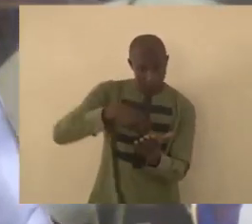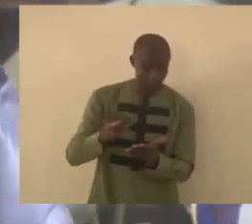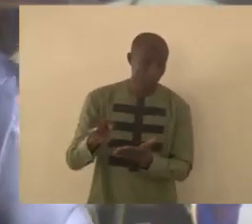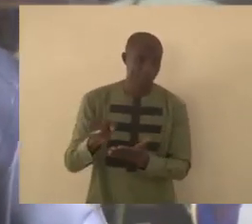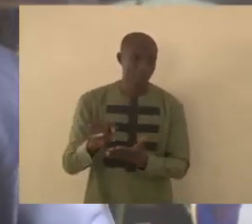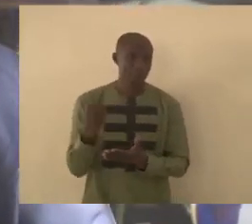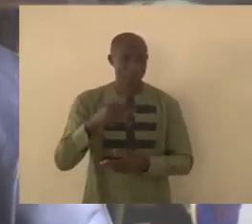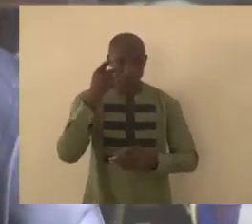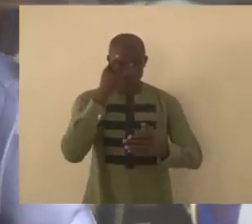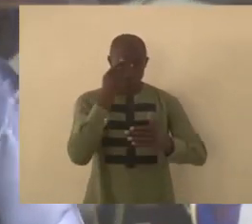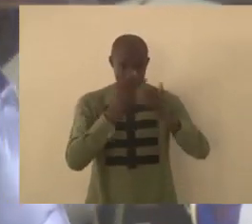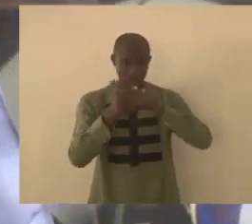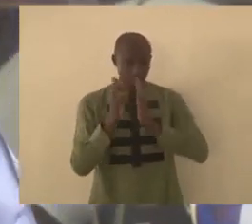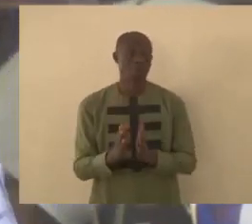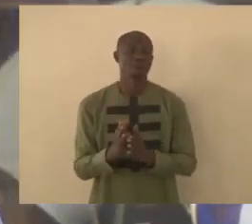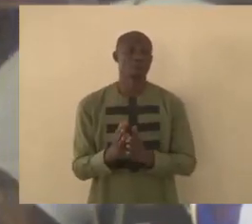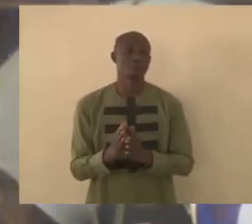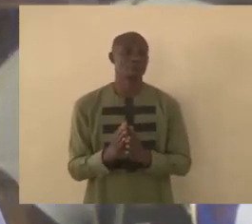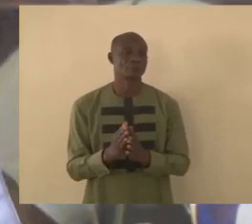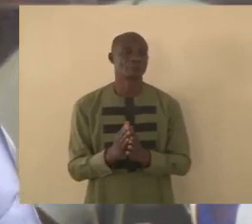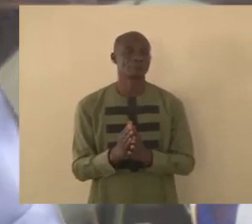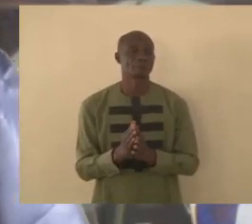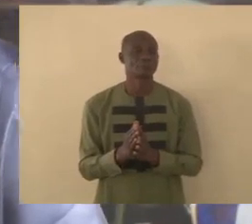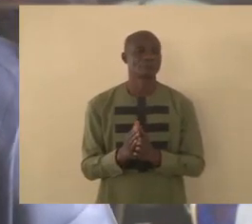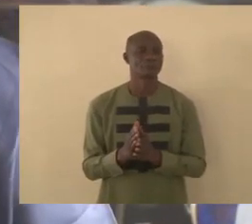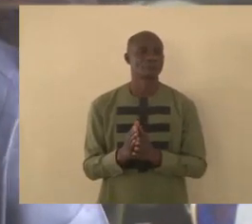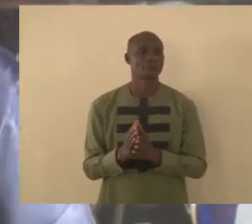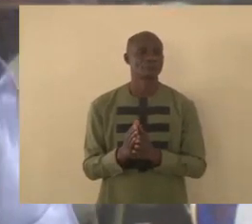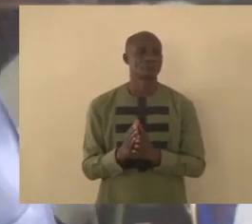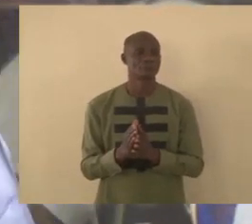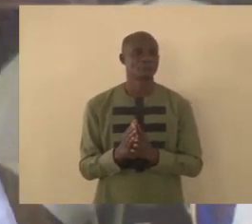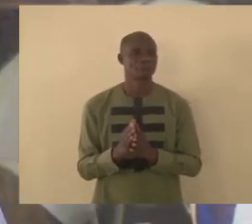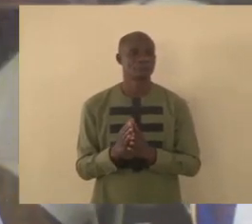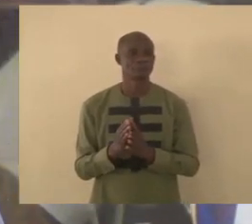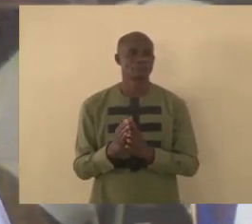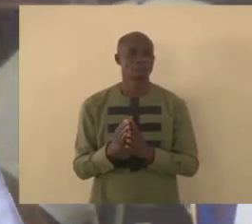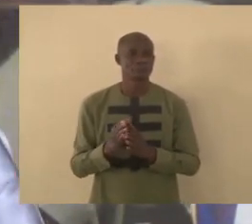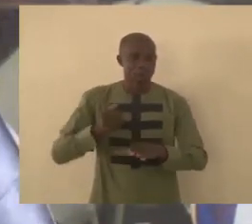reading, prophet exercised the